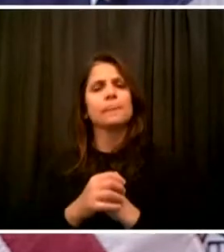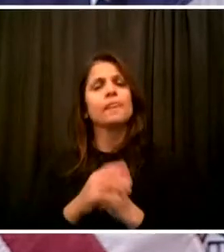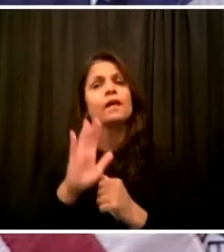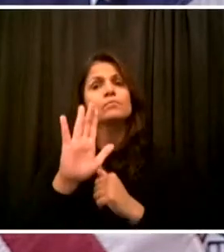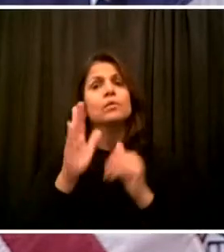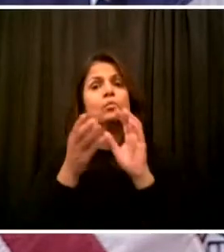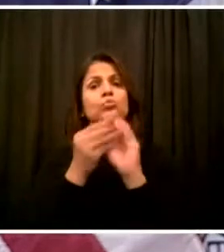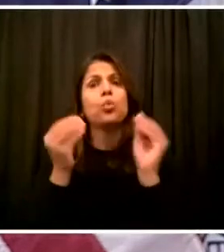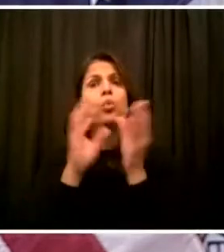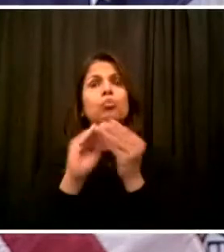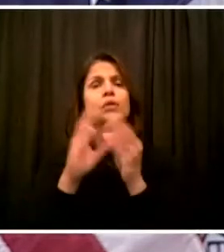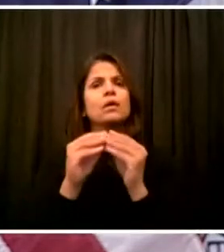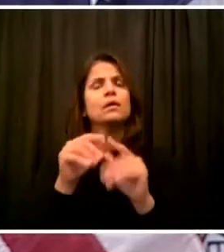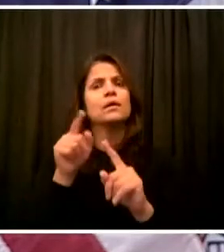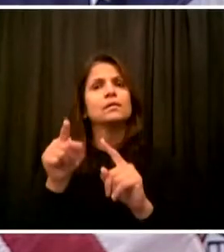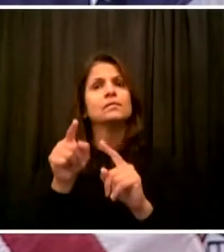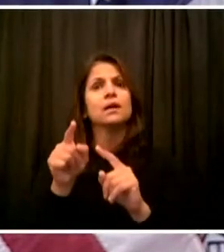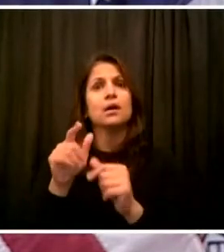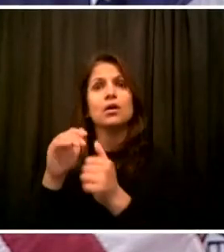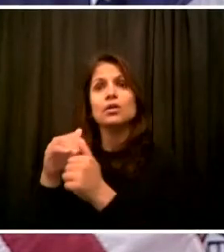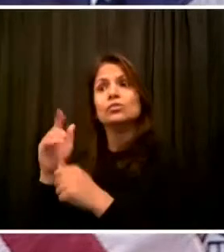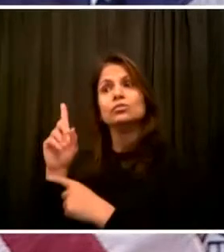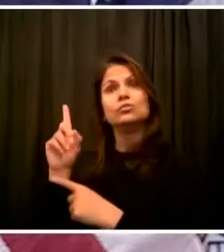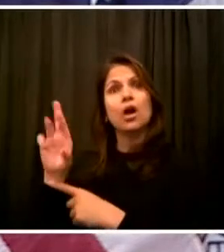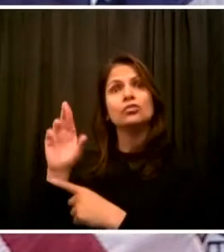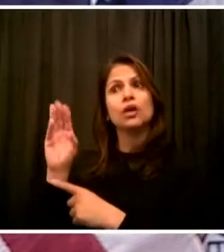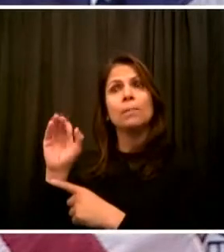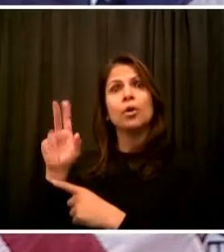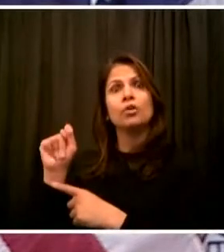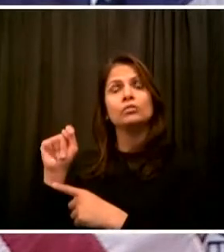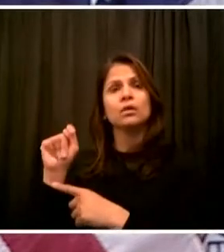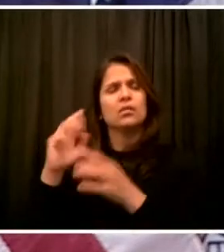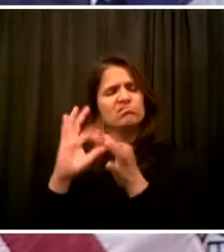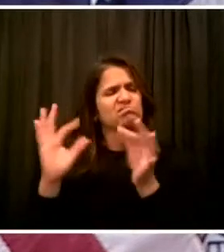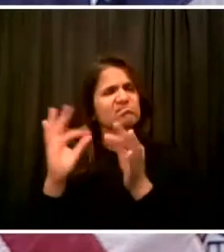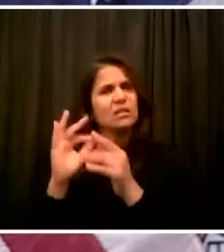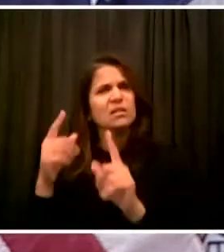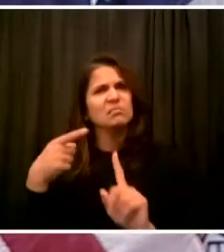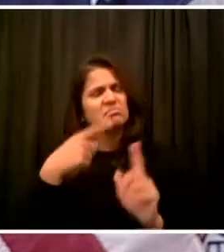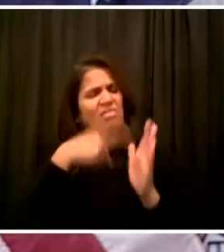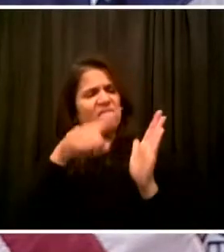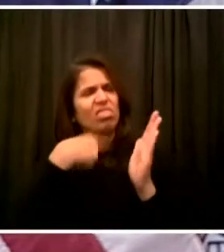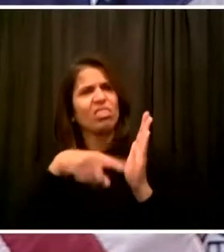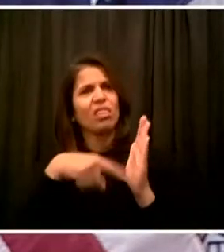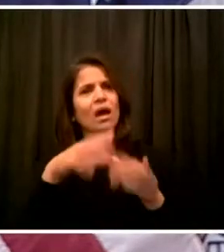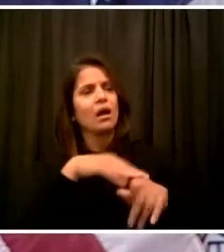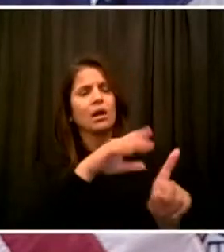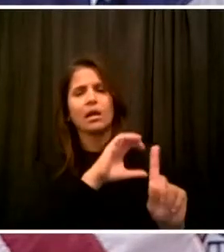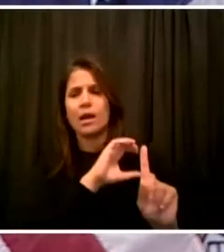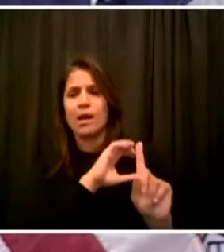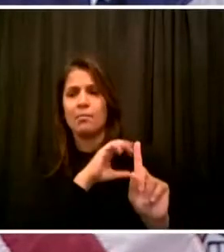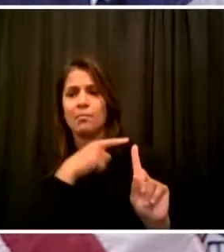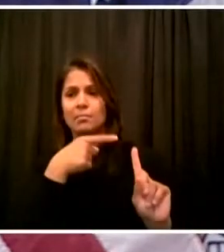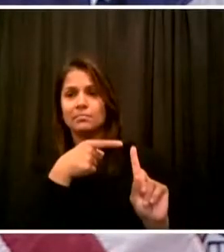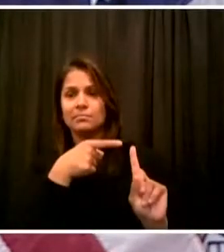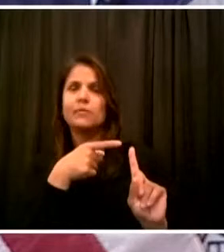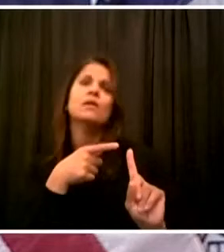assure you I would have dealt with it at the time had I heard it in my presence. What I was involved in was the effort to make